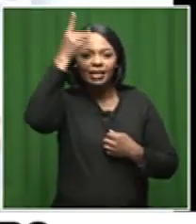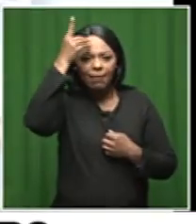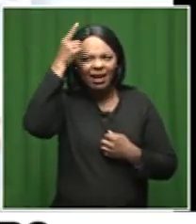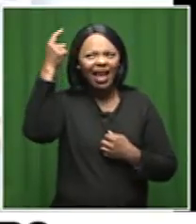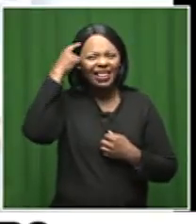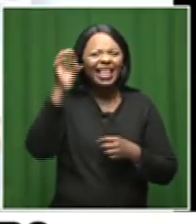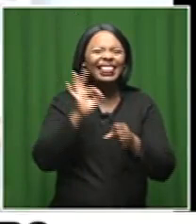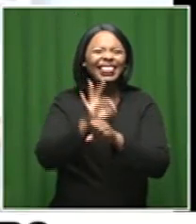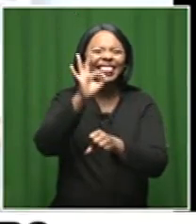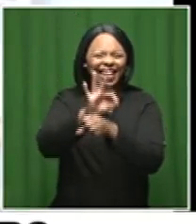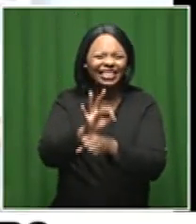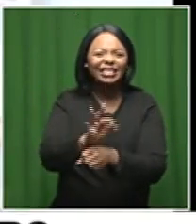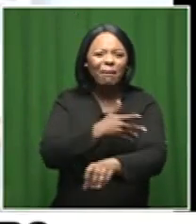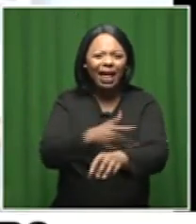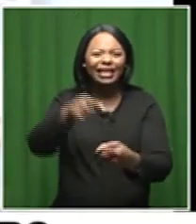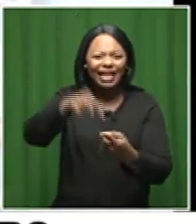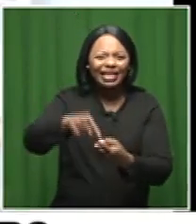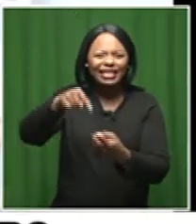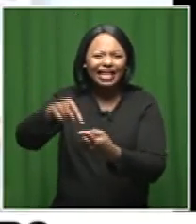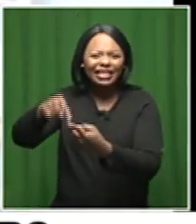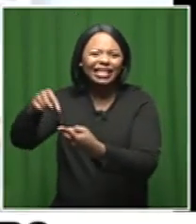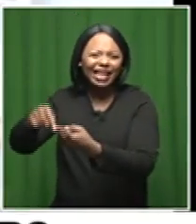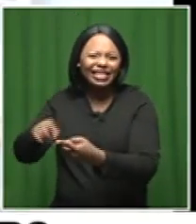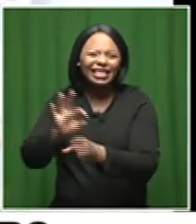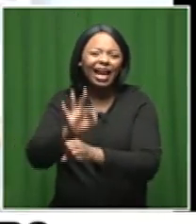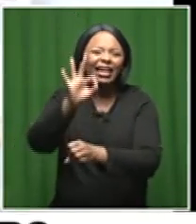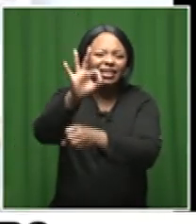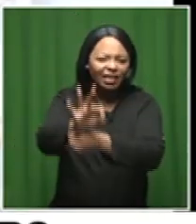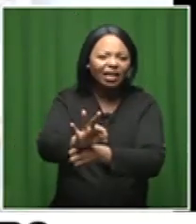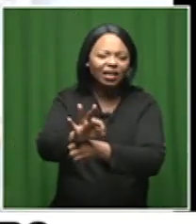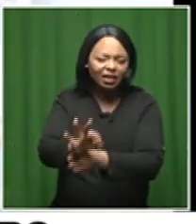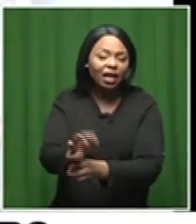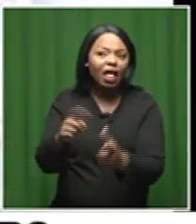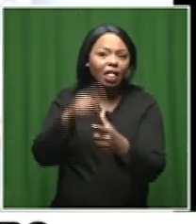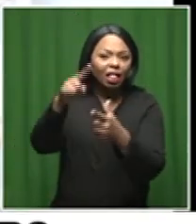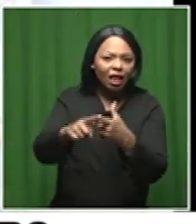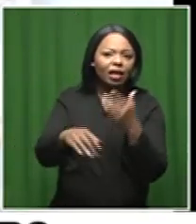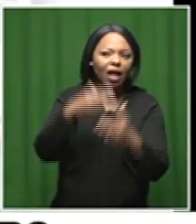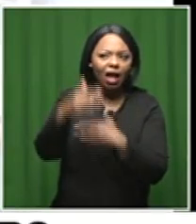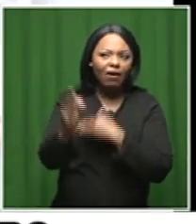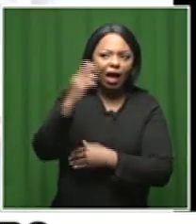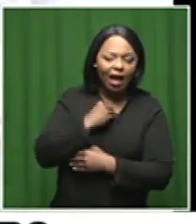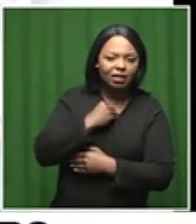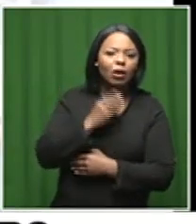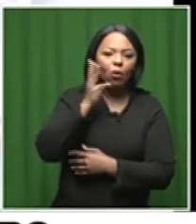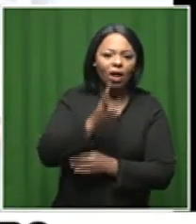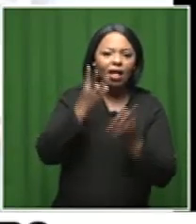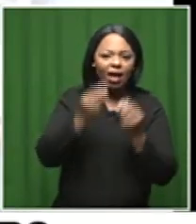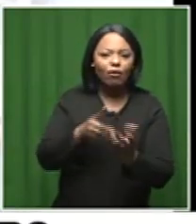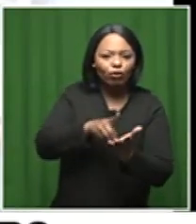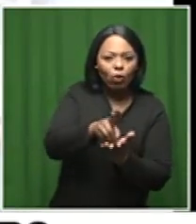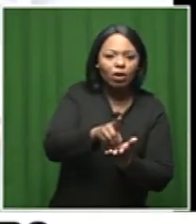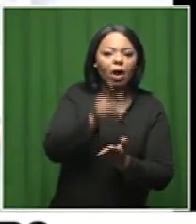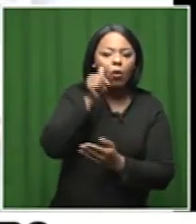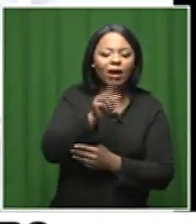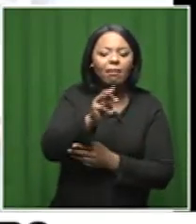tests or so, blood test. From there, I think we waited. We were going to have it in May or June, and then the patient